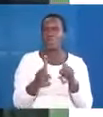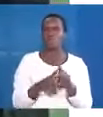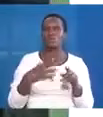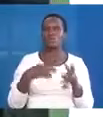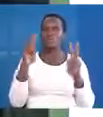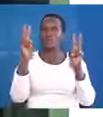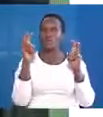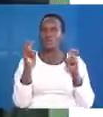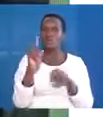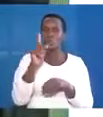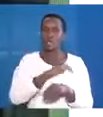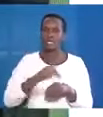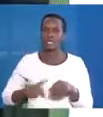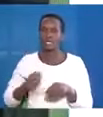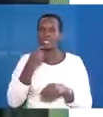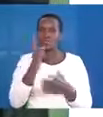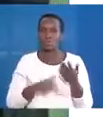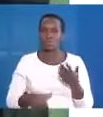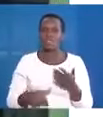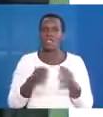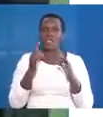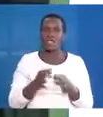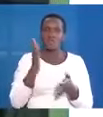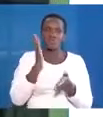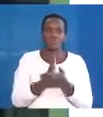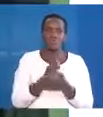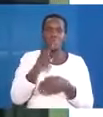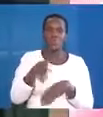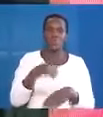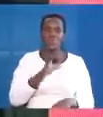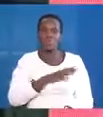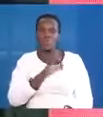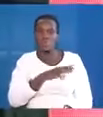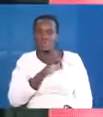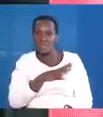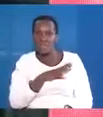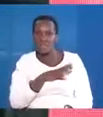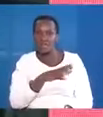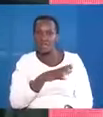us, "Cowardice asks the question, is it safe?